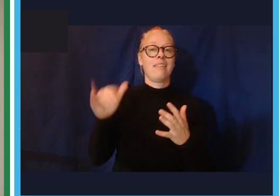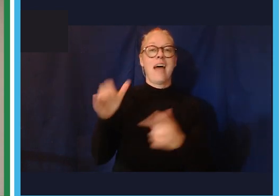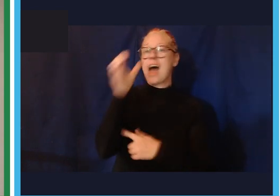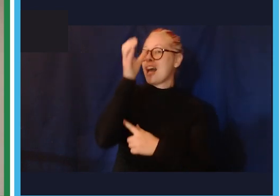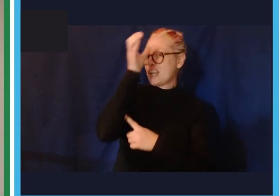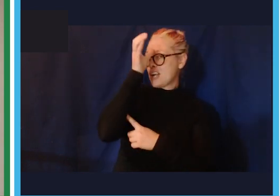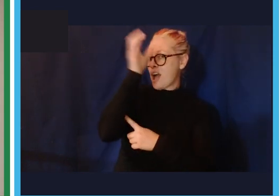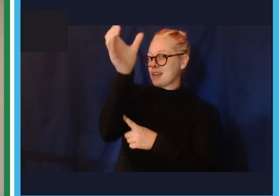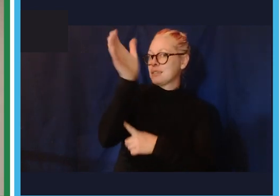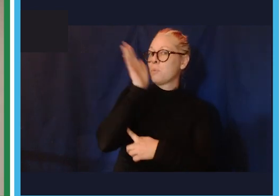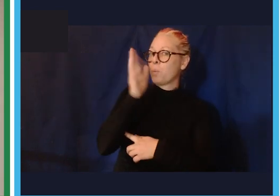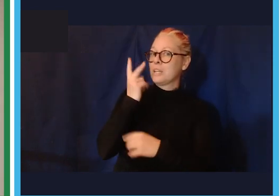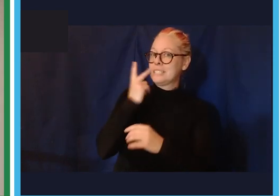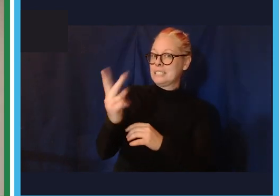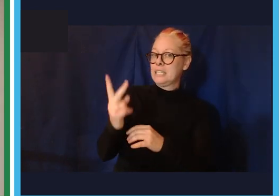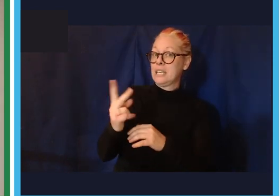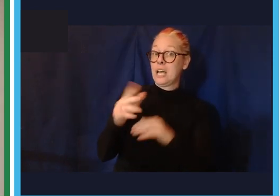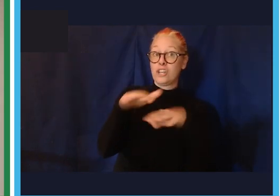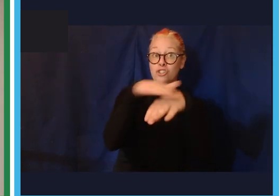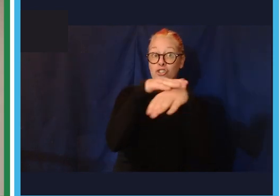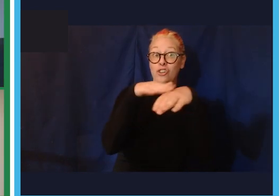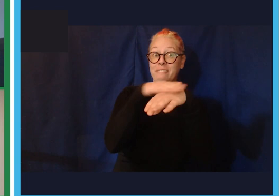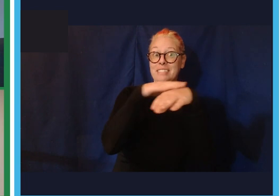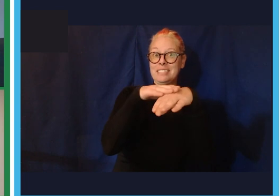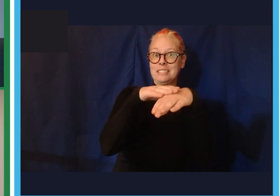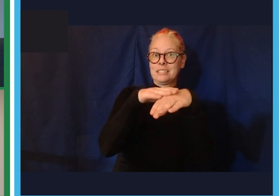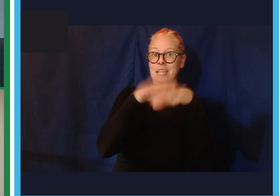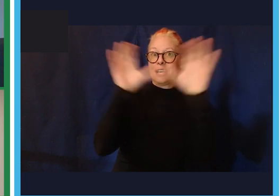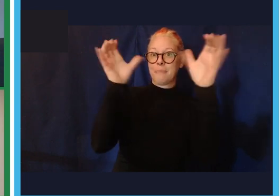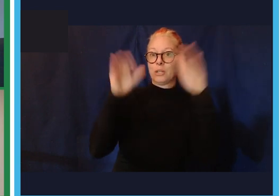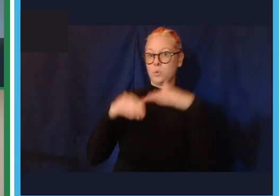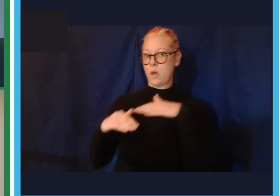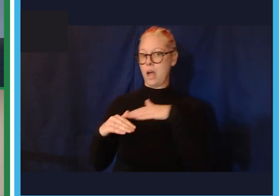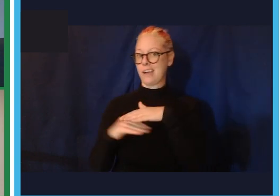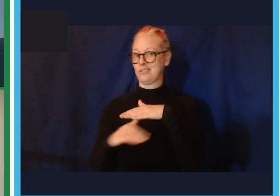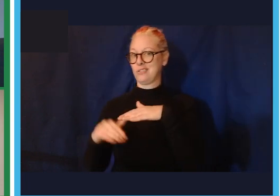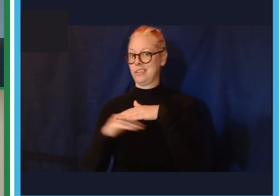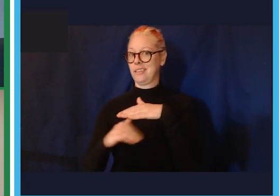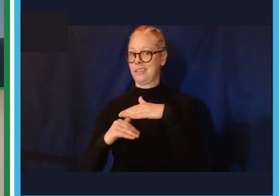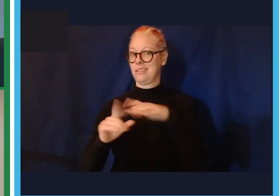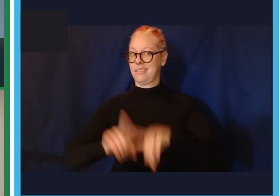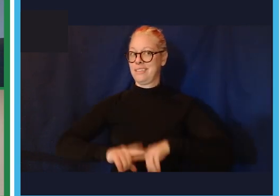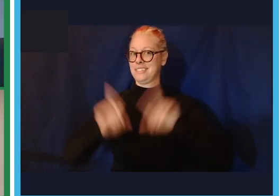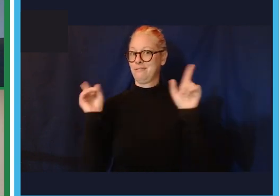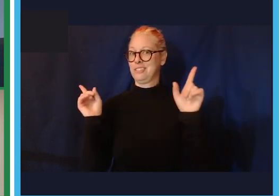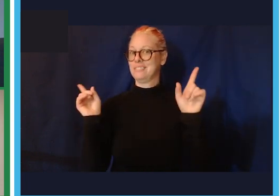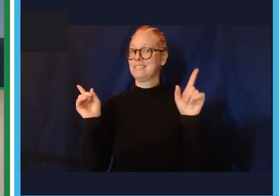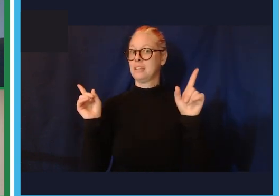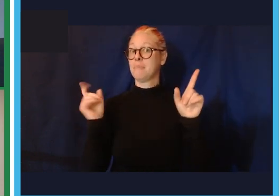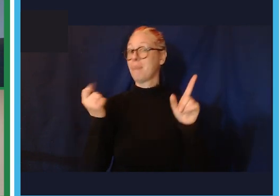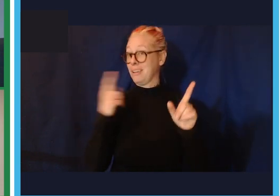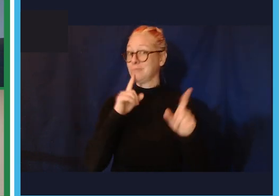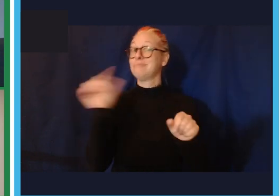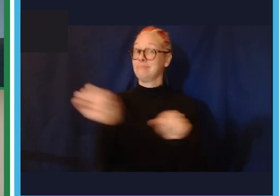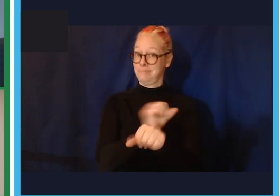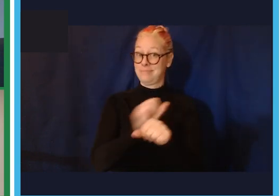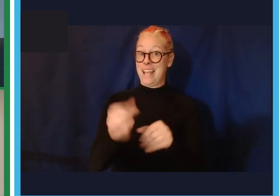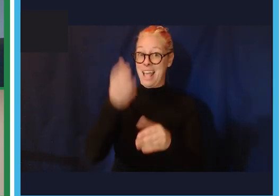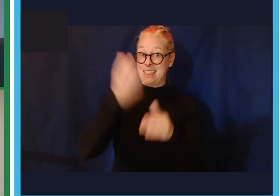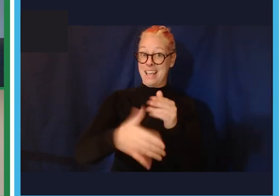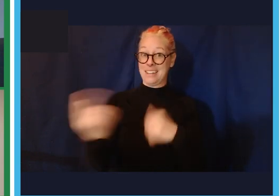always work better in cooperation than in competition. I think that we always have more in common than in